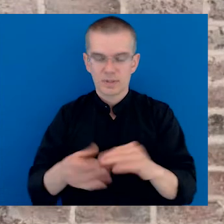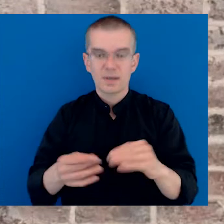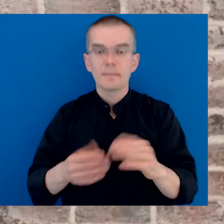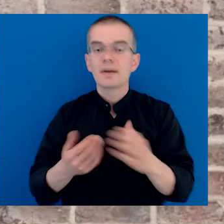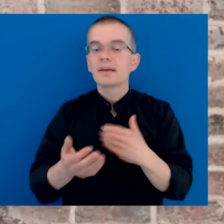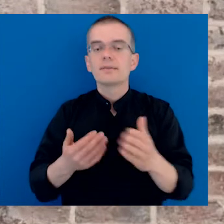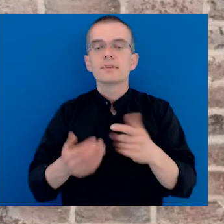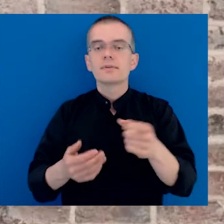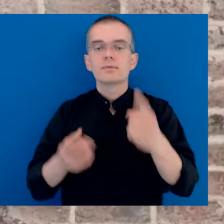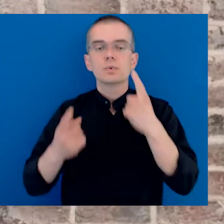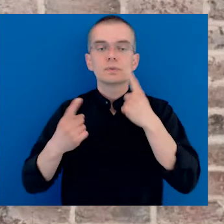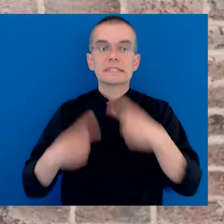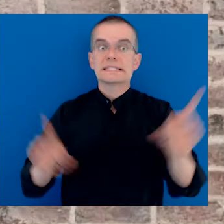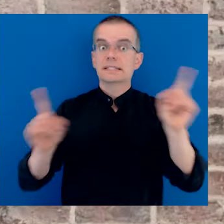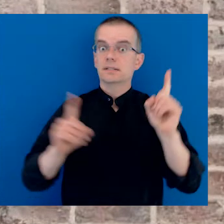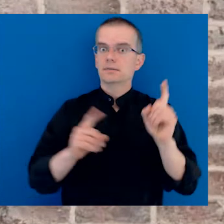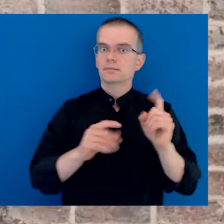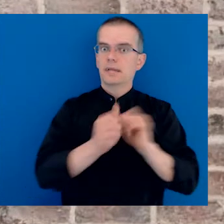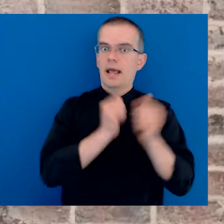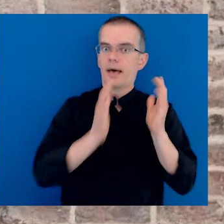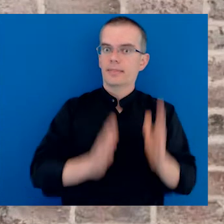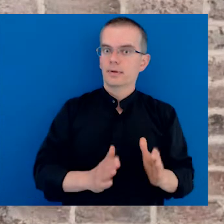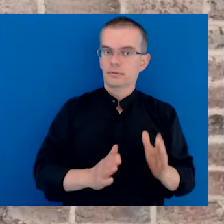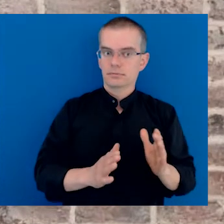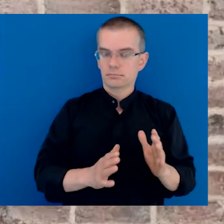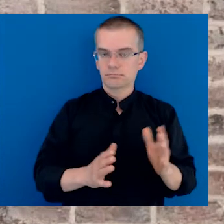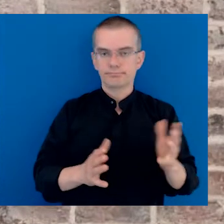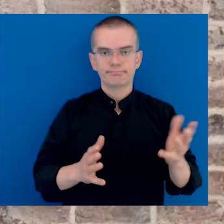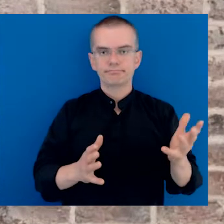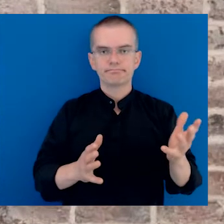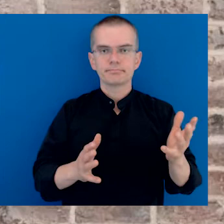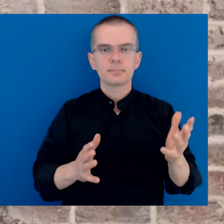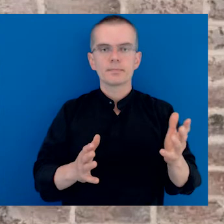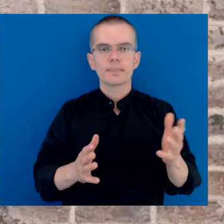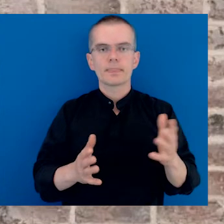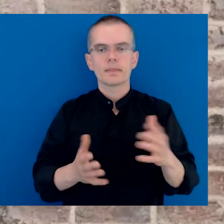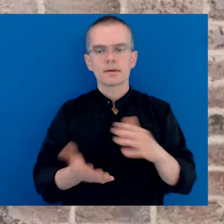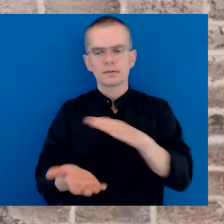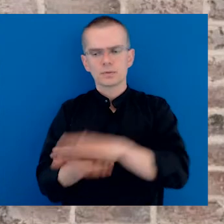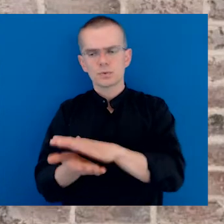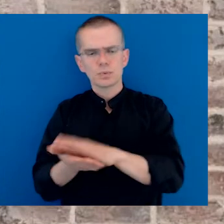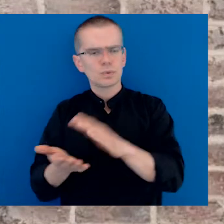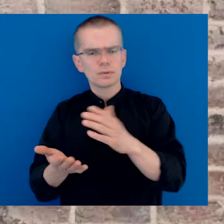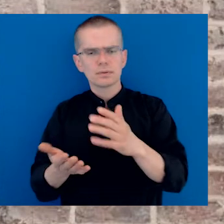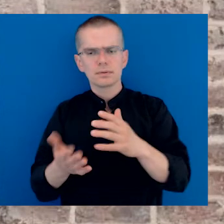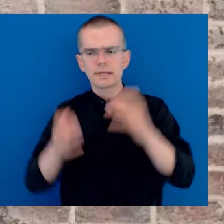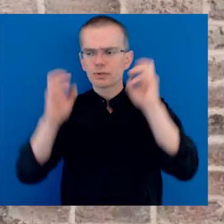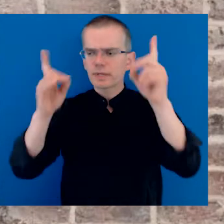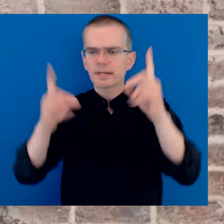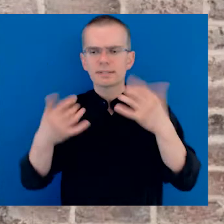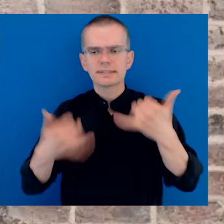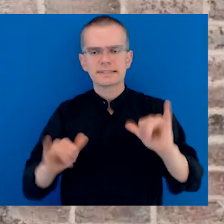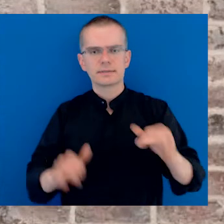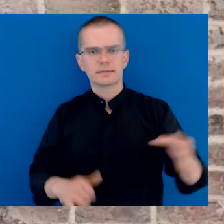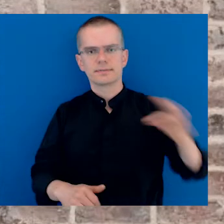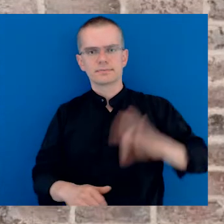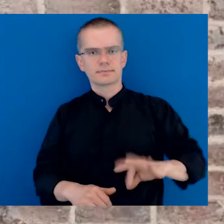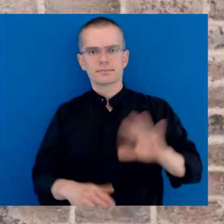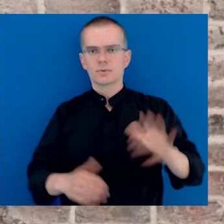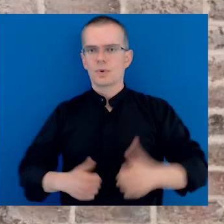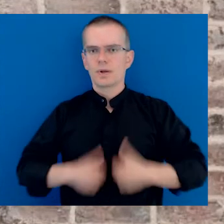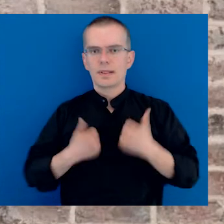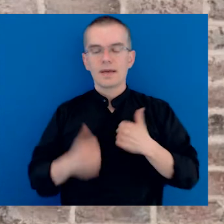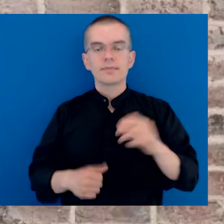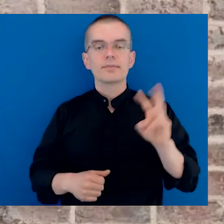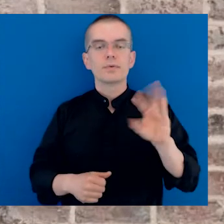you were to succeed as an athlete and look at, and education still enriches your life. I mean, William Hoy